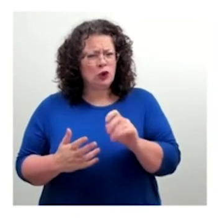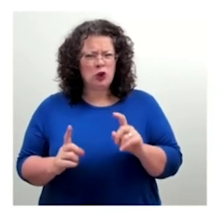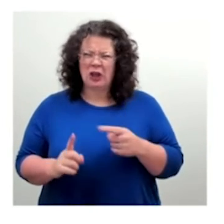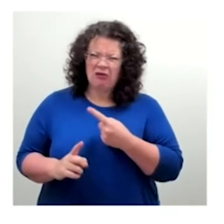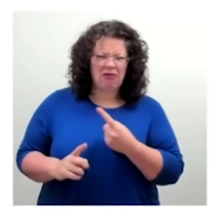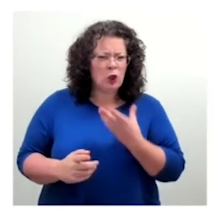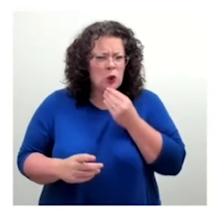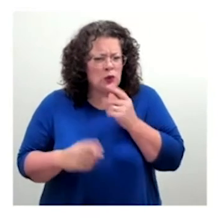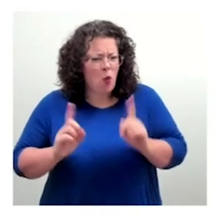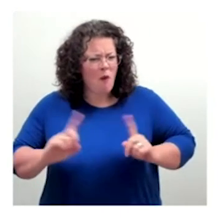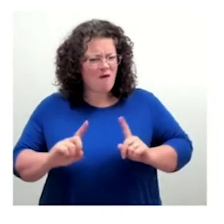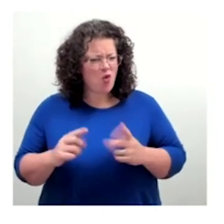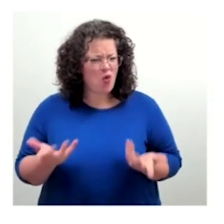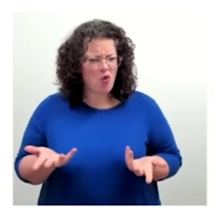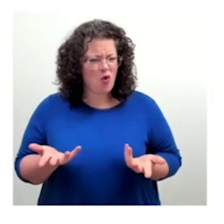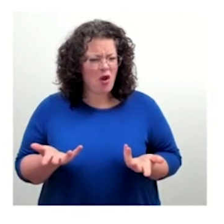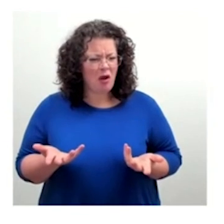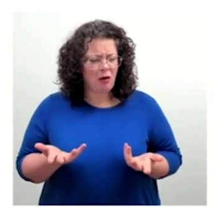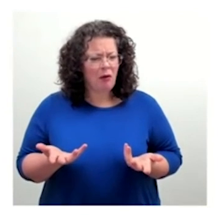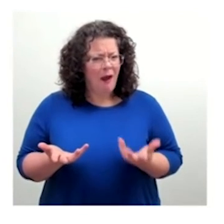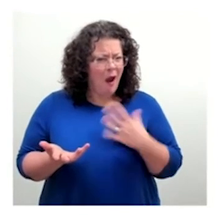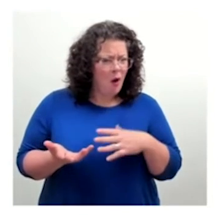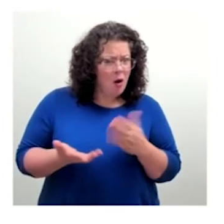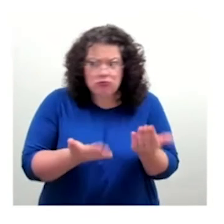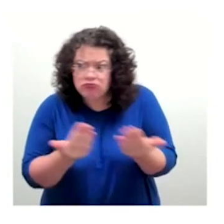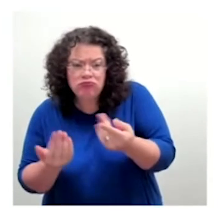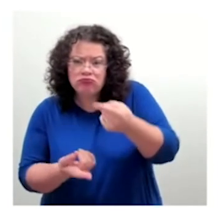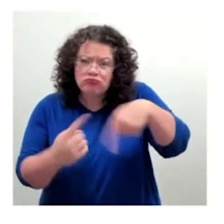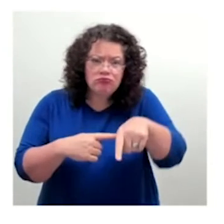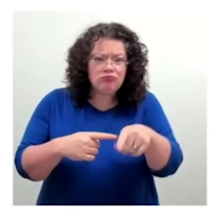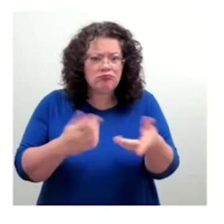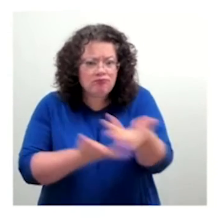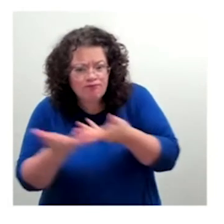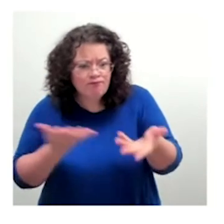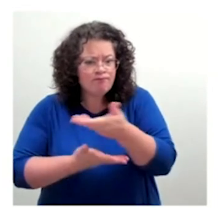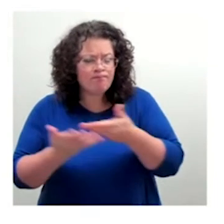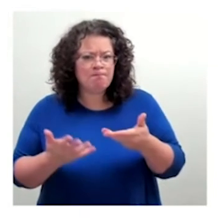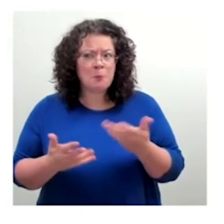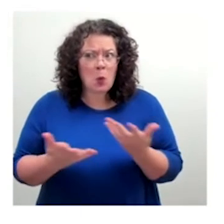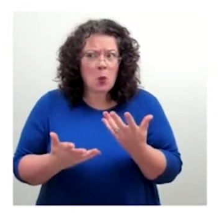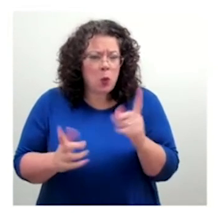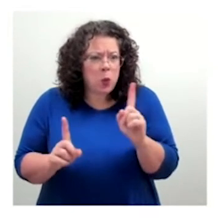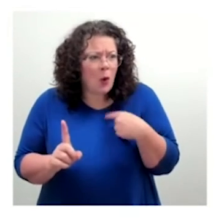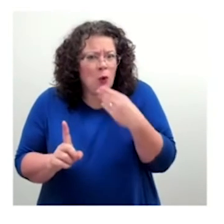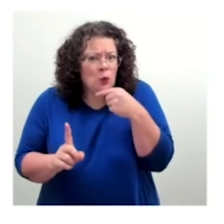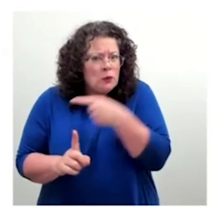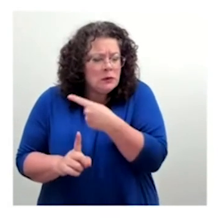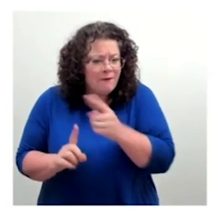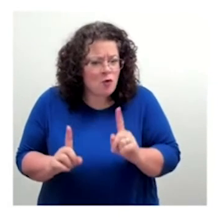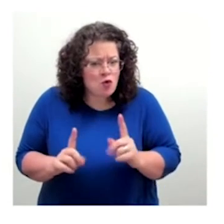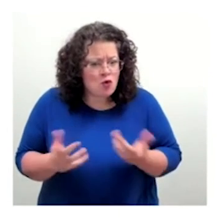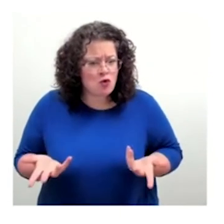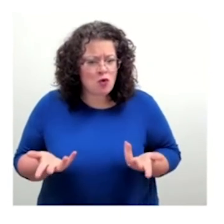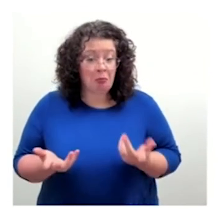it being used for mobile phone icons, websites, digital interfaces, apps. We could even do it on people's conference presentations as to whether their slides are going to